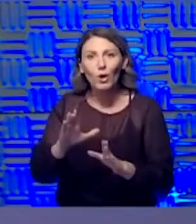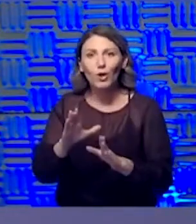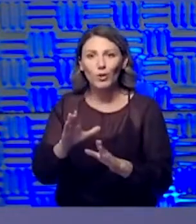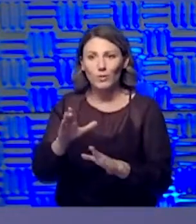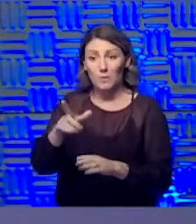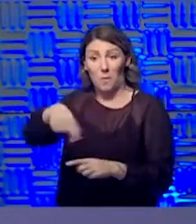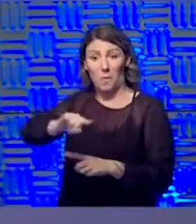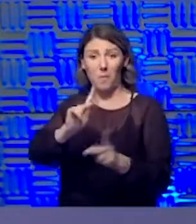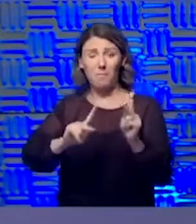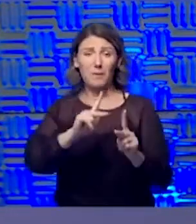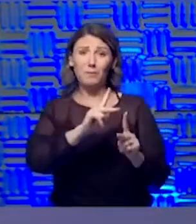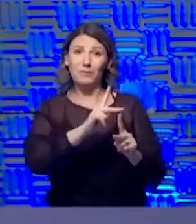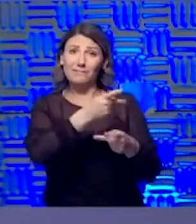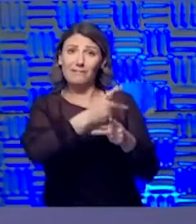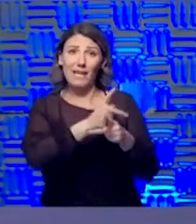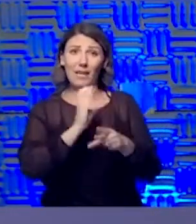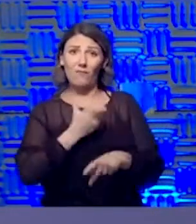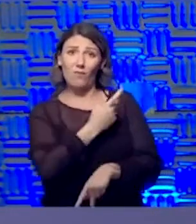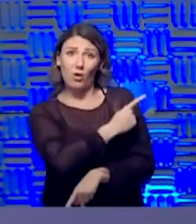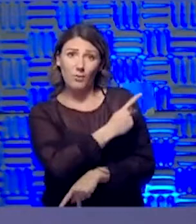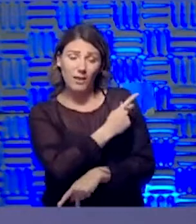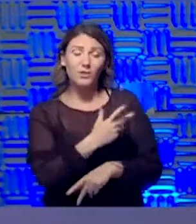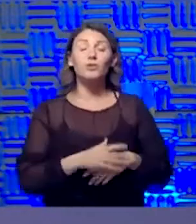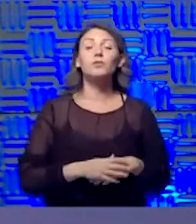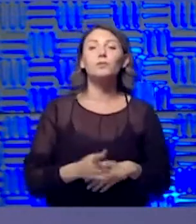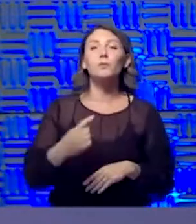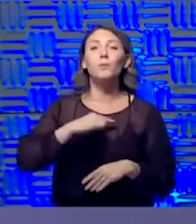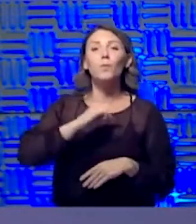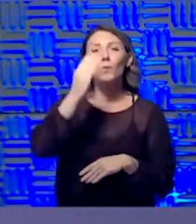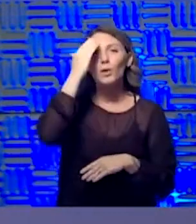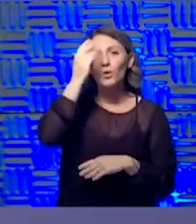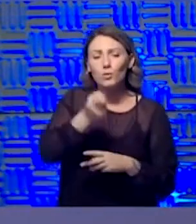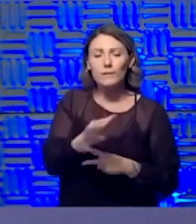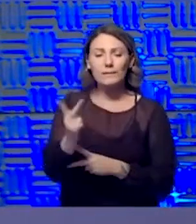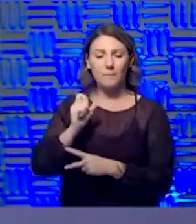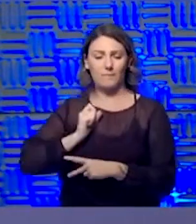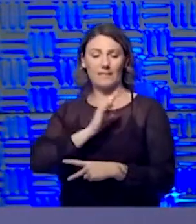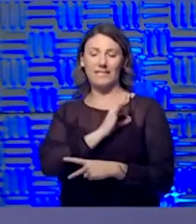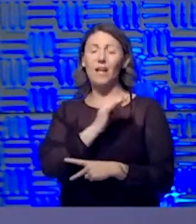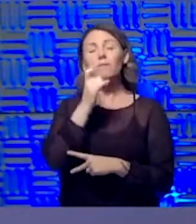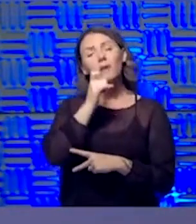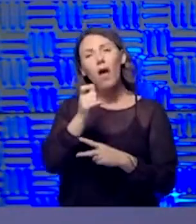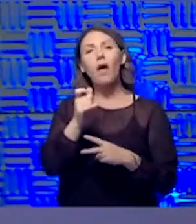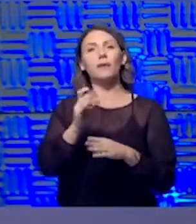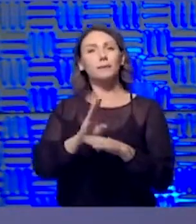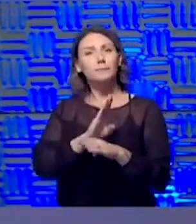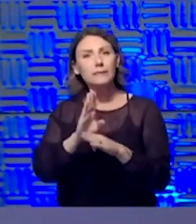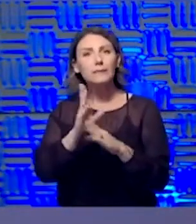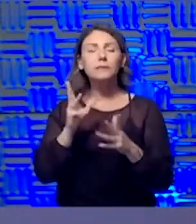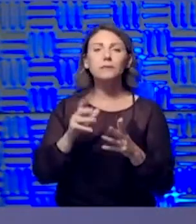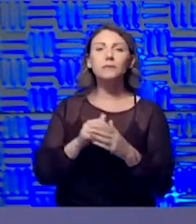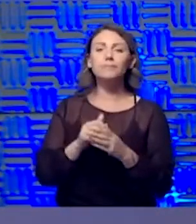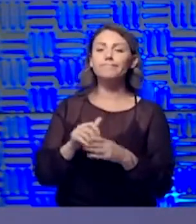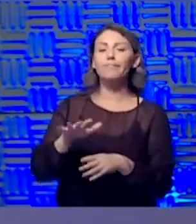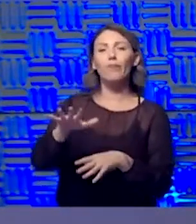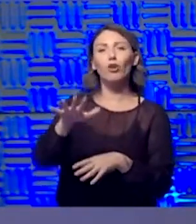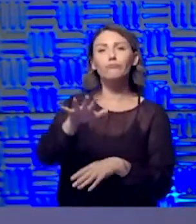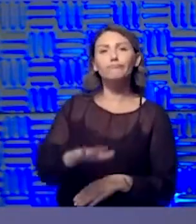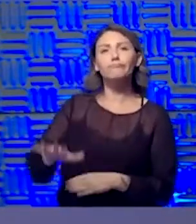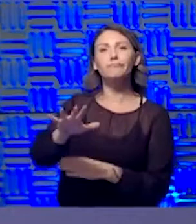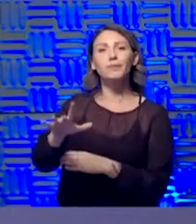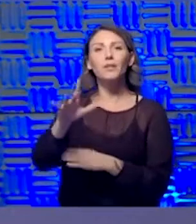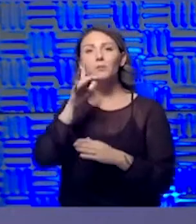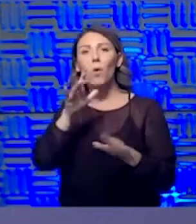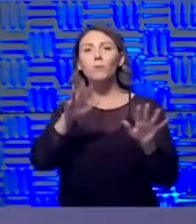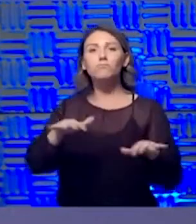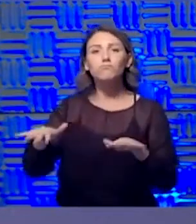who are doing that. And we know that some of our staff aren't quite as busy right now. Their areas aren't as busy. And